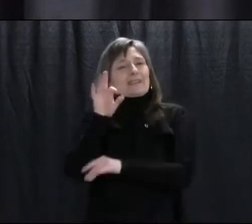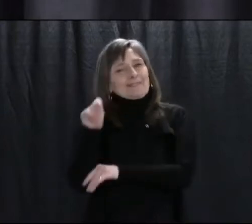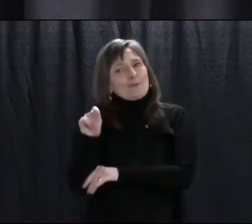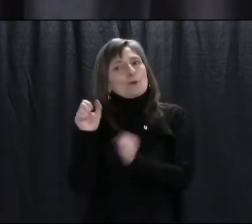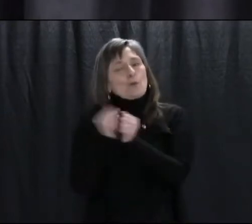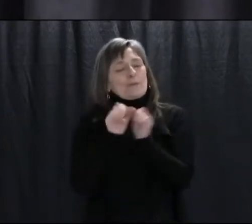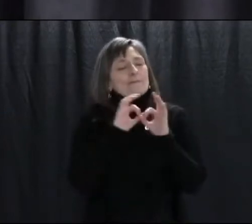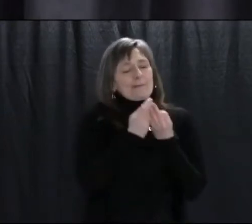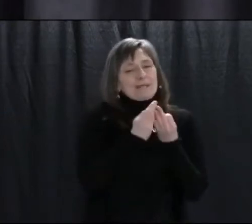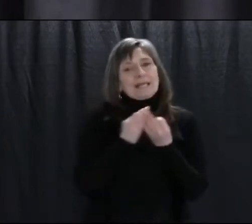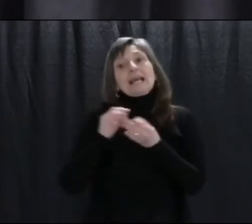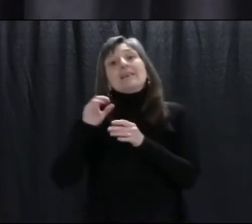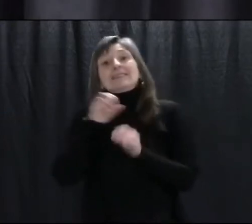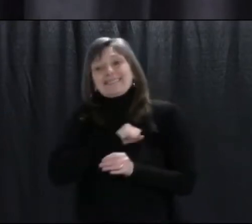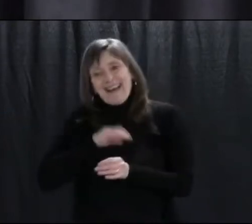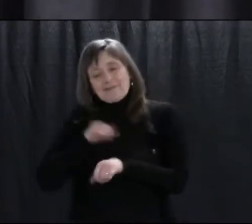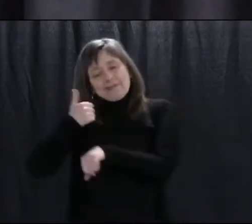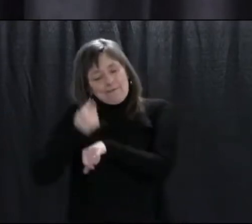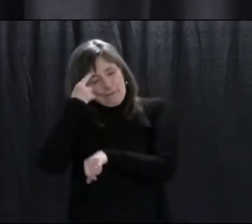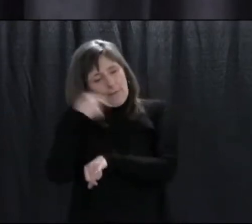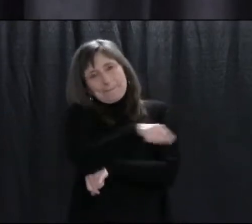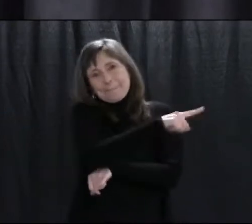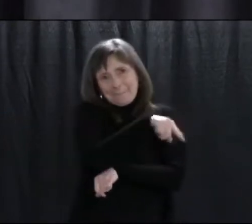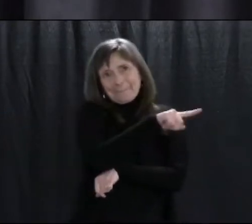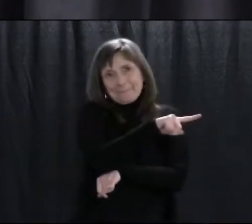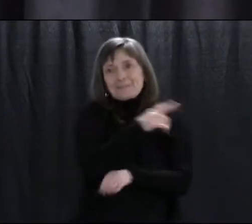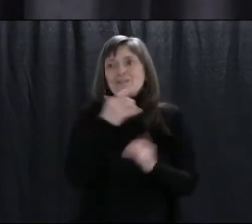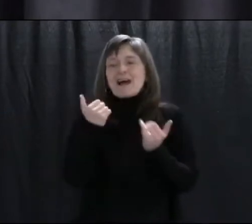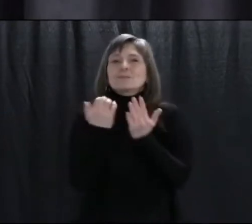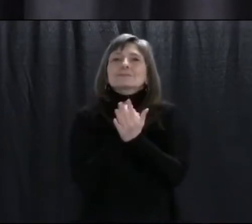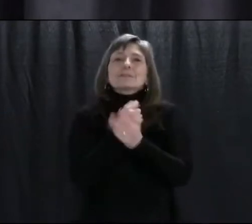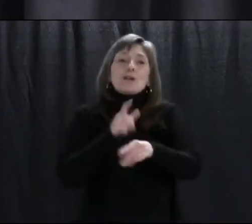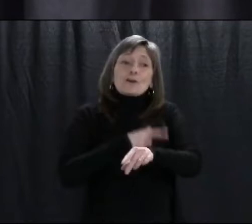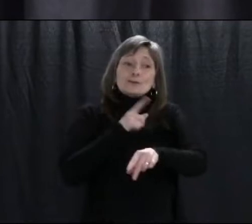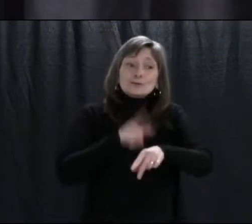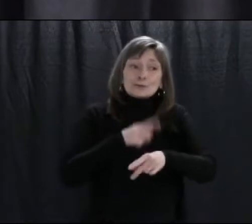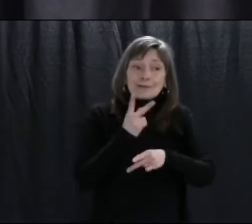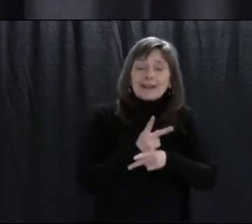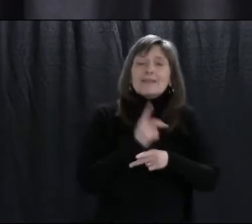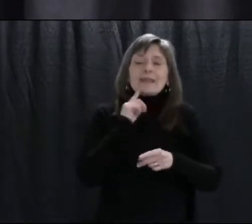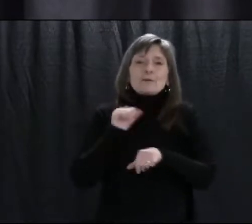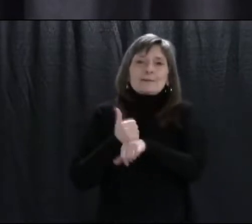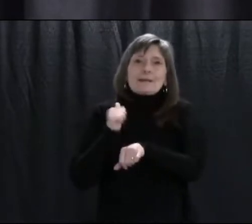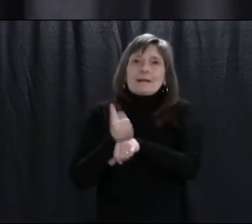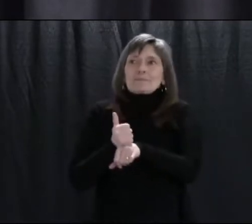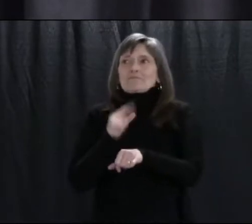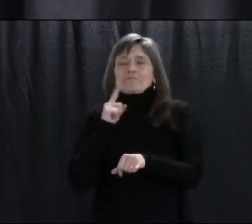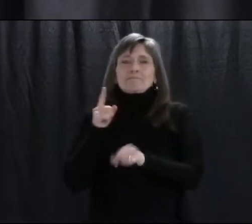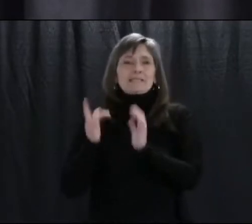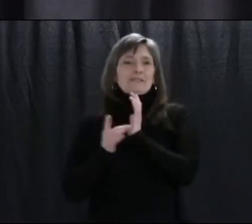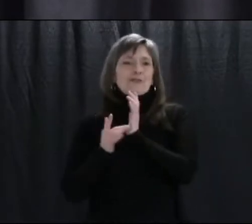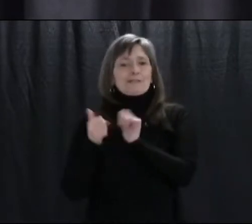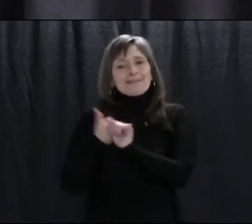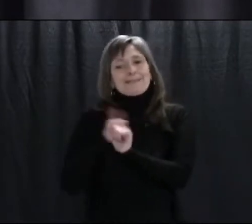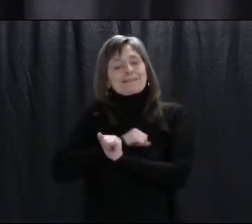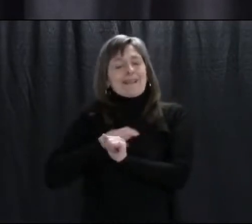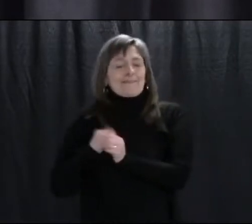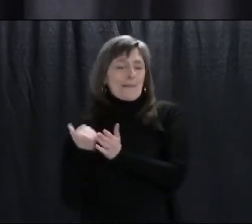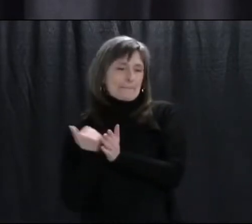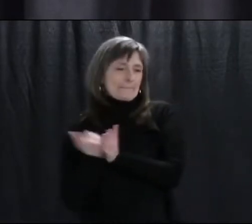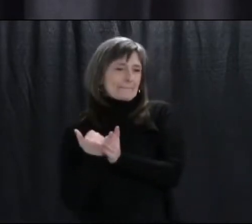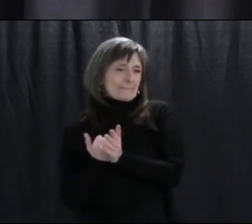these things that are opportunities now for long-term care facilities to engage in, and I think you'll